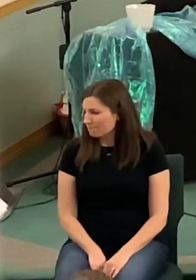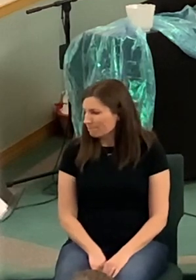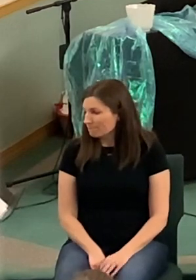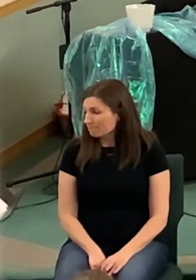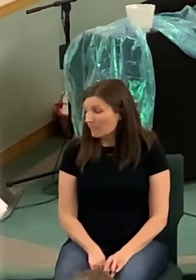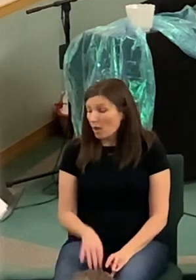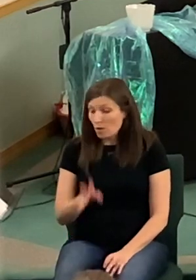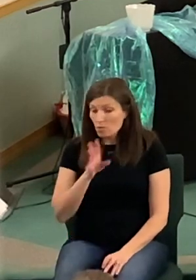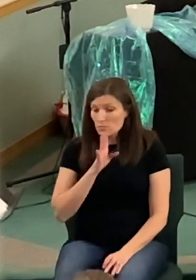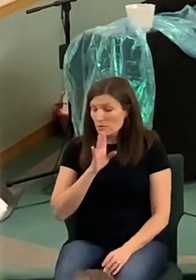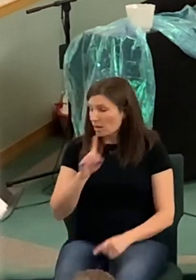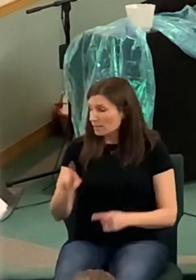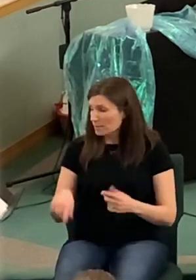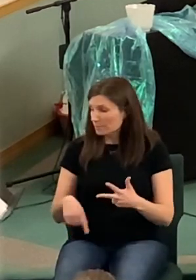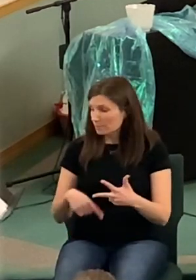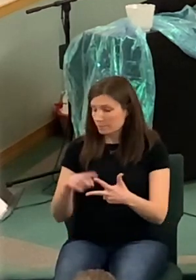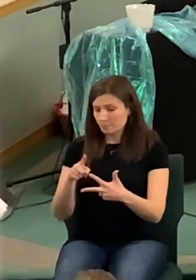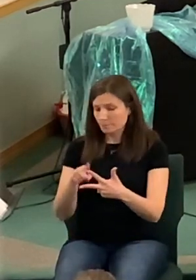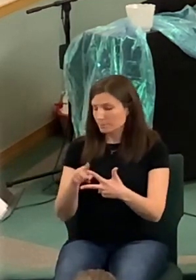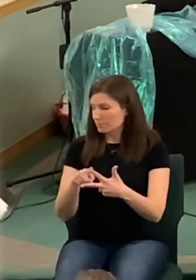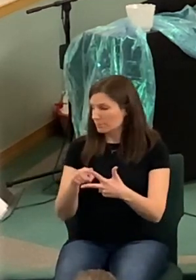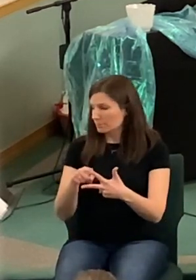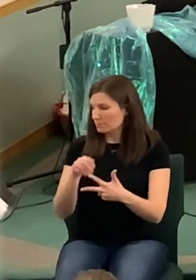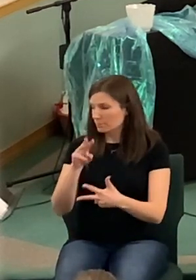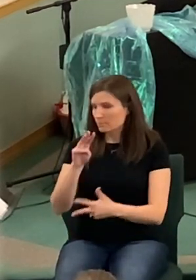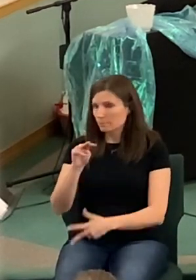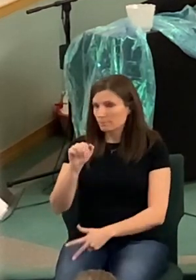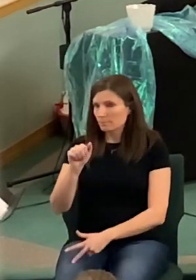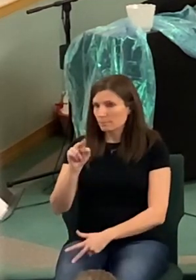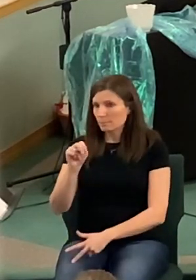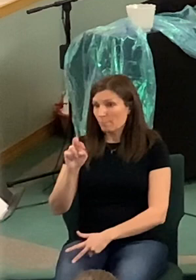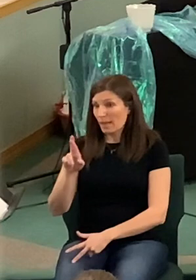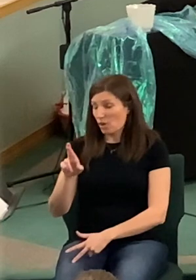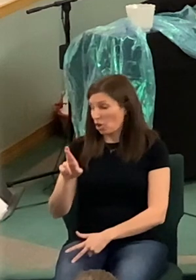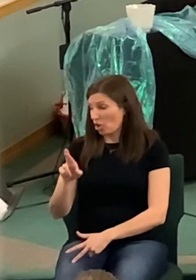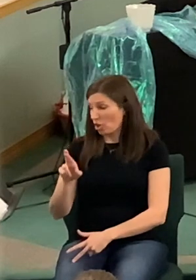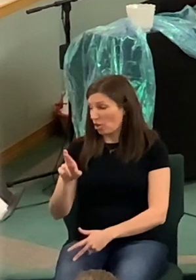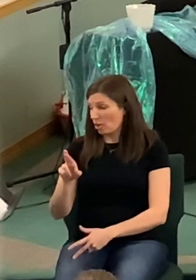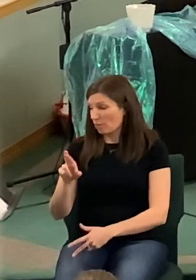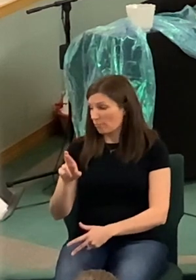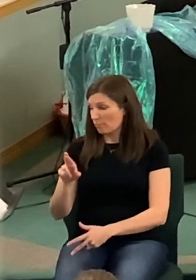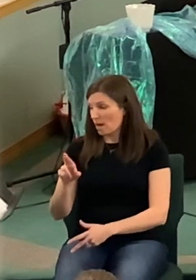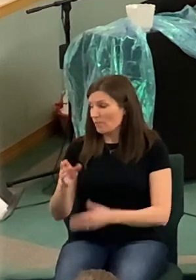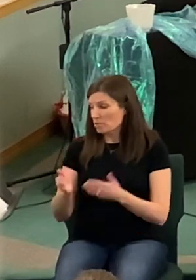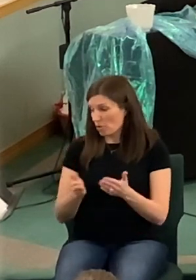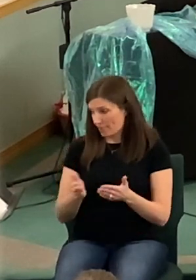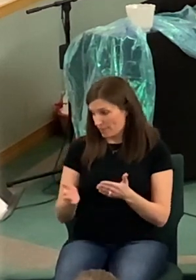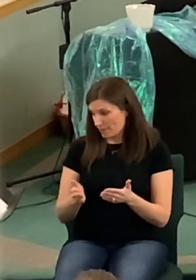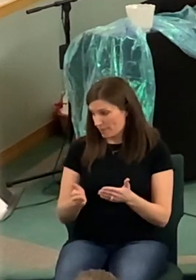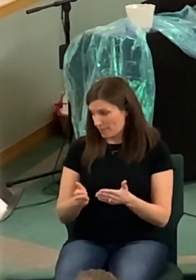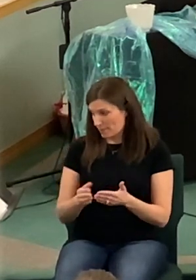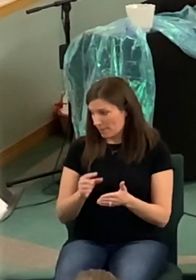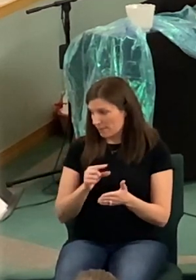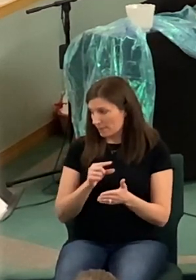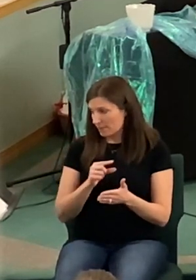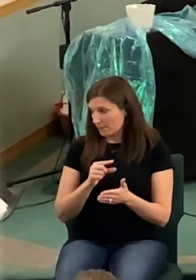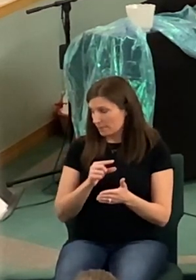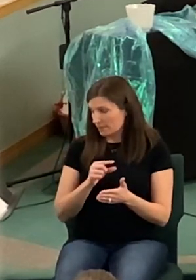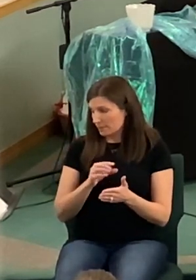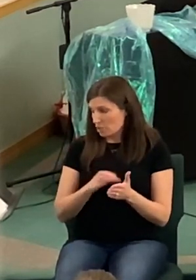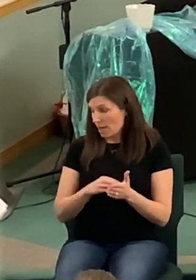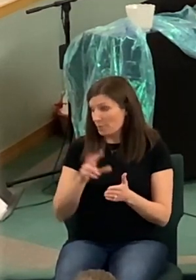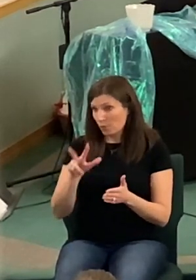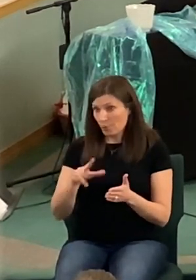And he talks about the manner of service in chapter 3, verse 22, kind of starting right there after the